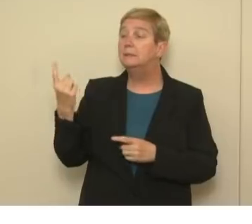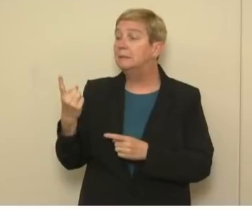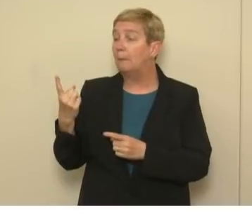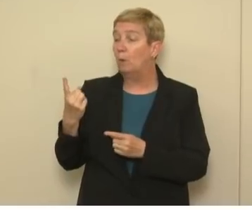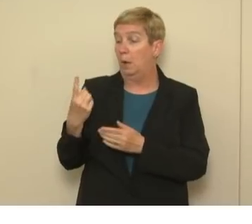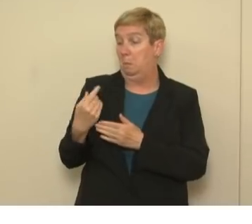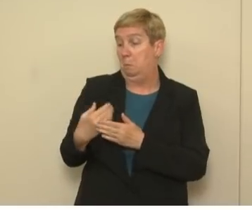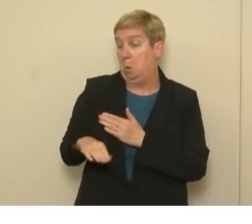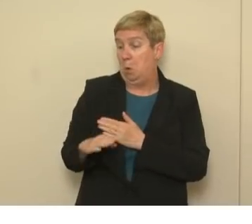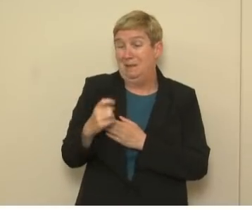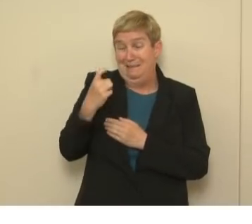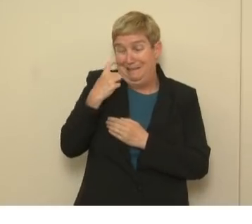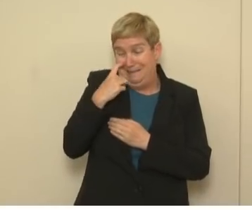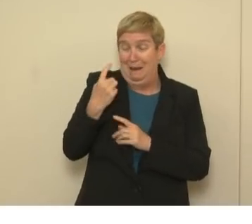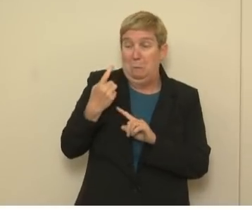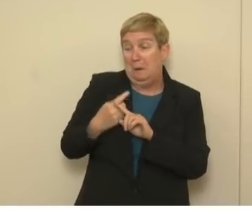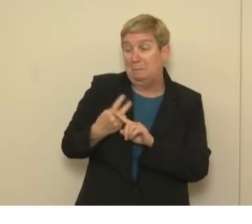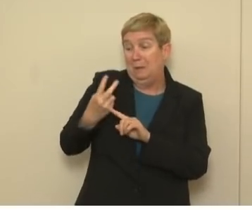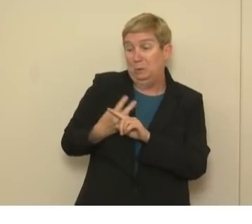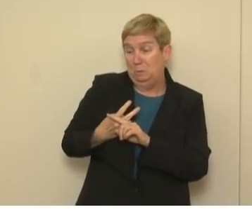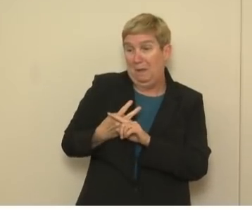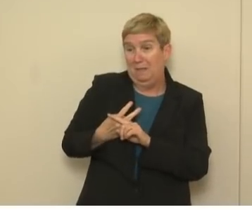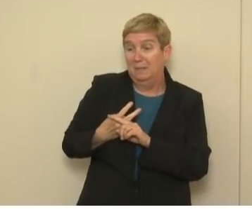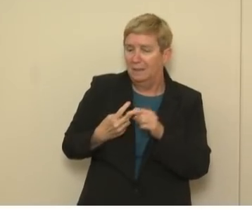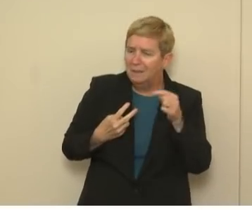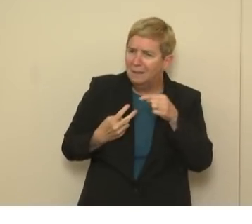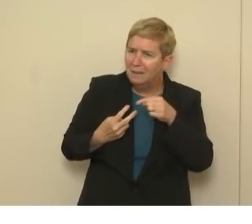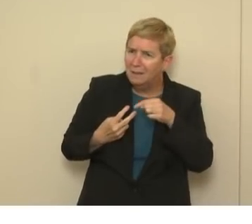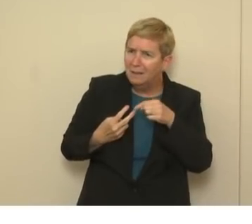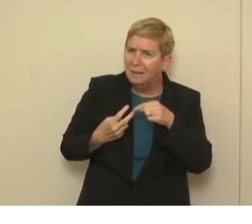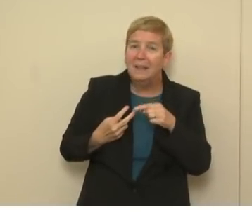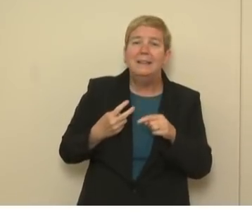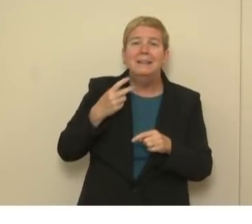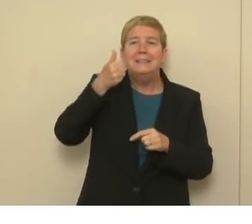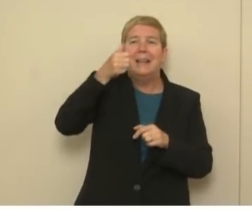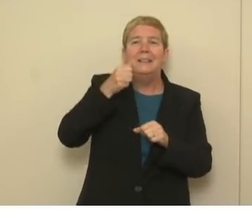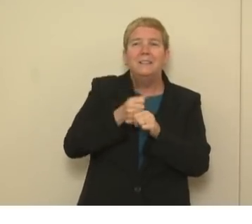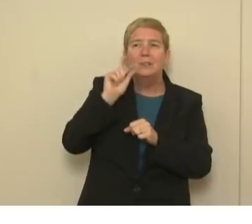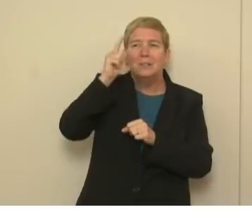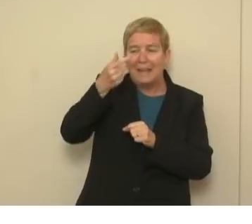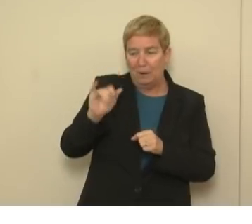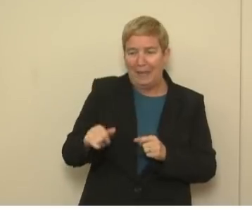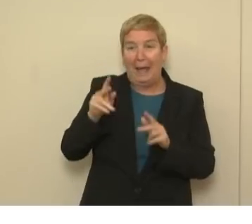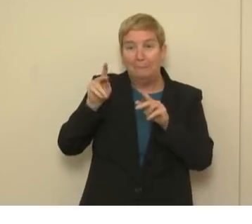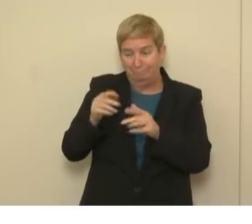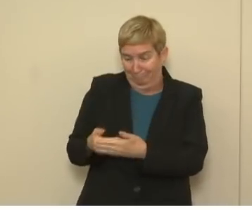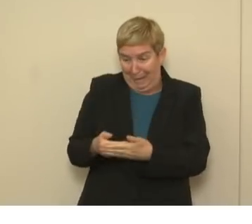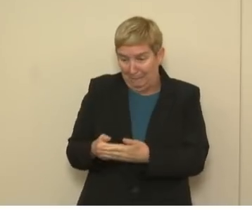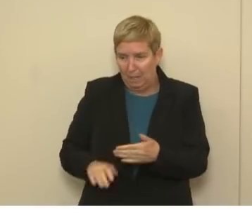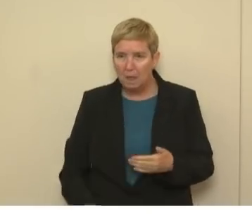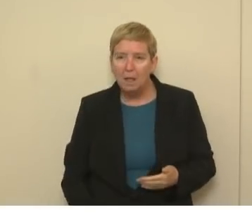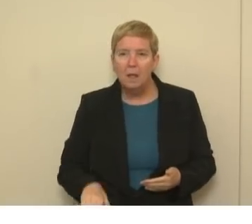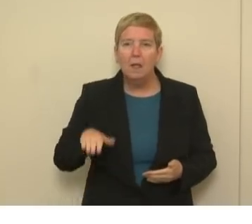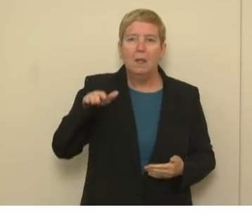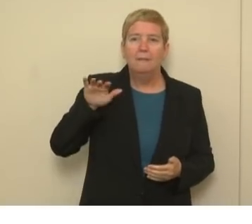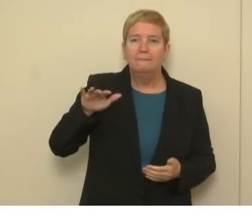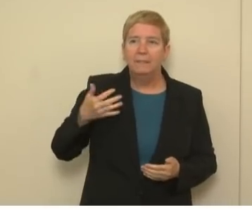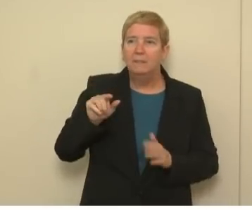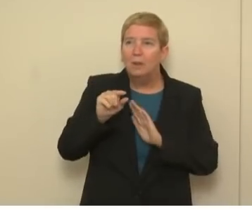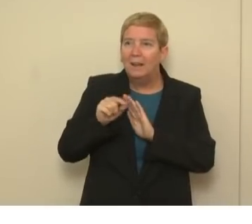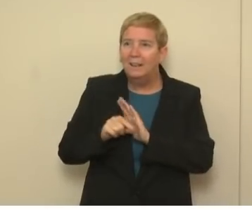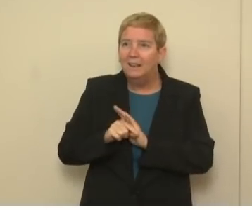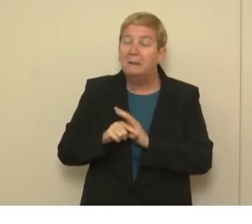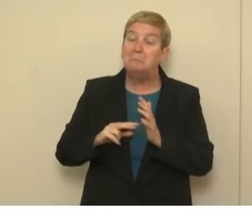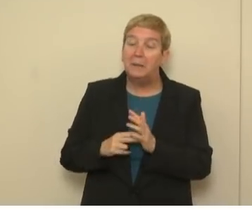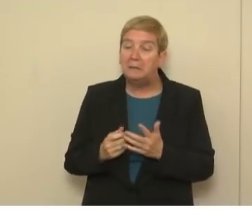last several months, that little person will be in the 5th grade in 10 years. And when it's in preschool, when it's early